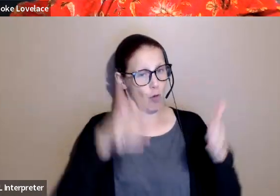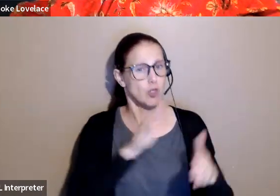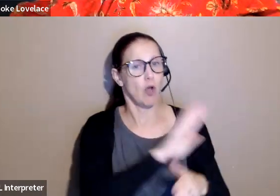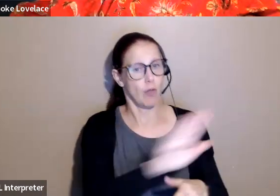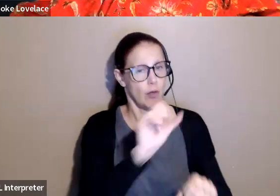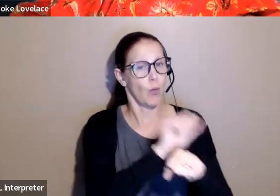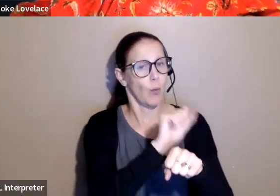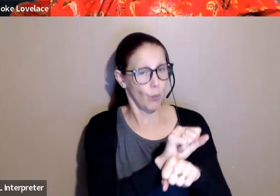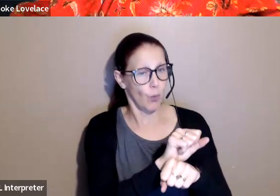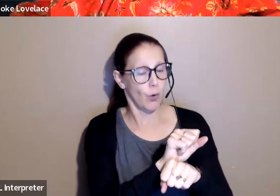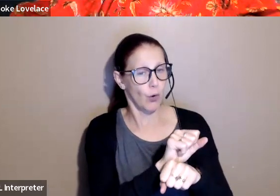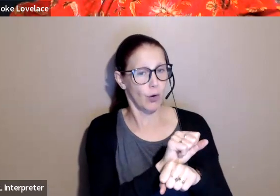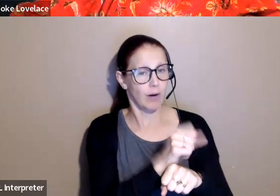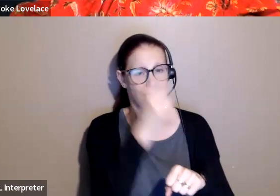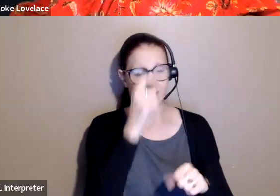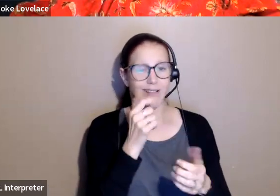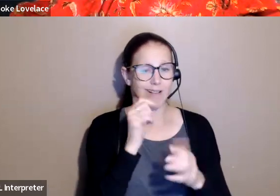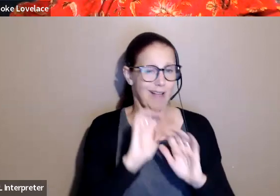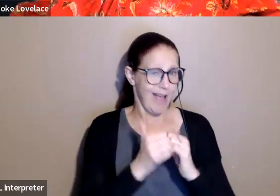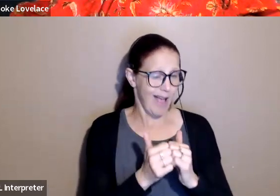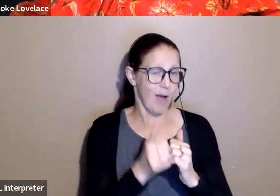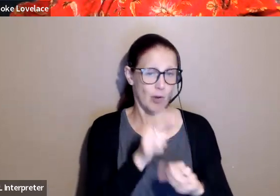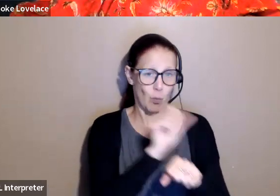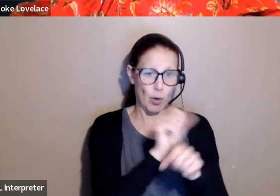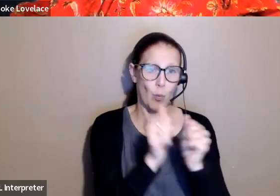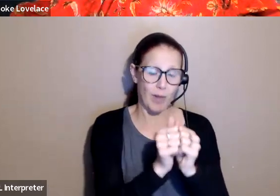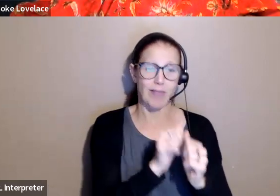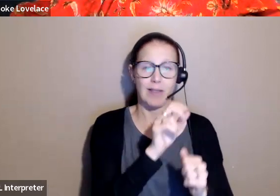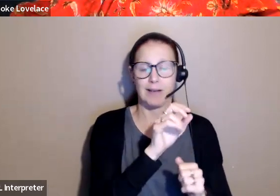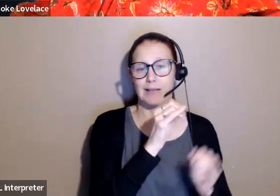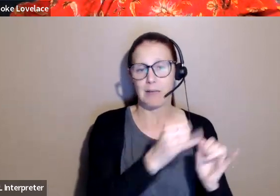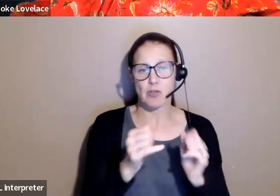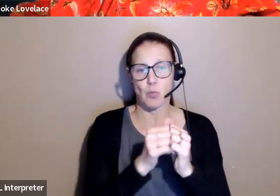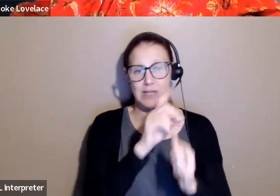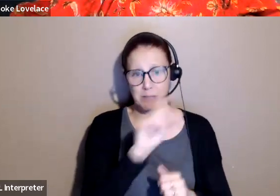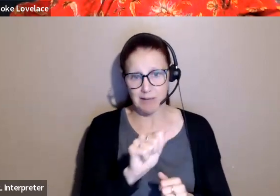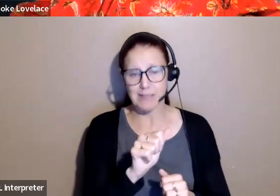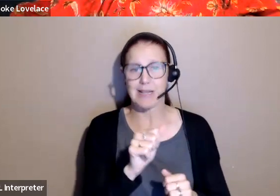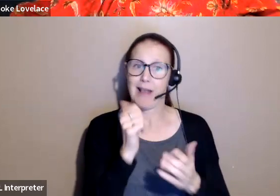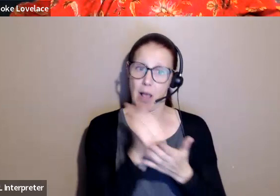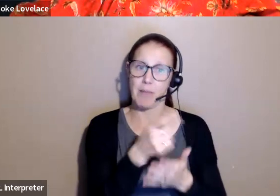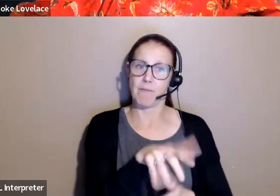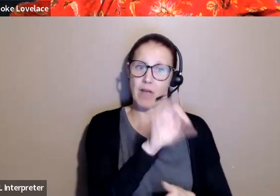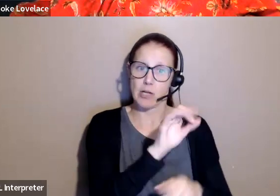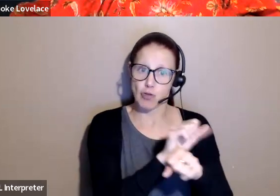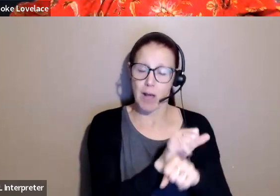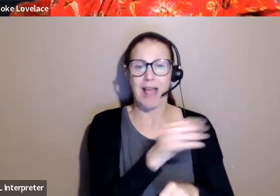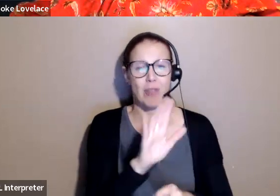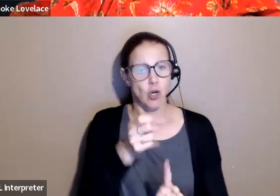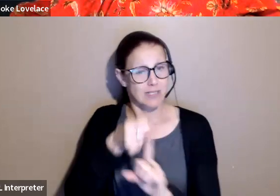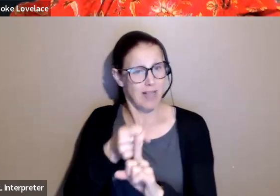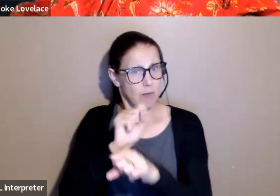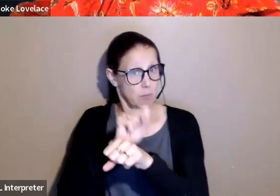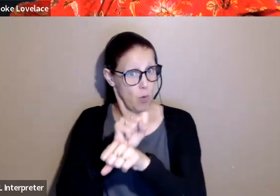doing for individuals with disabilities and getting them into employment, and particularly their self-employment program,